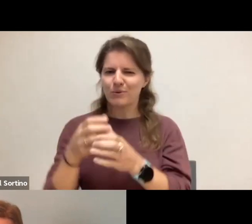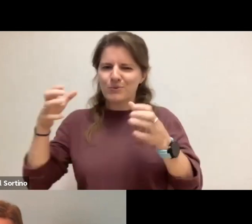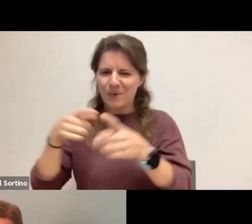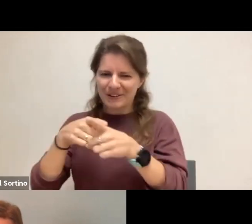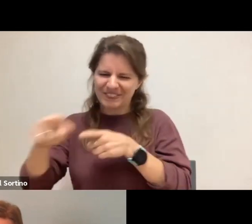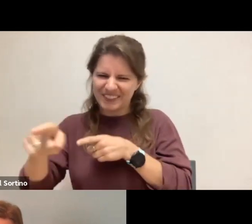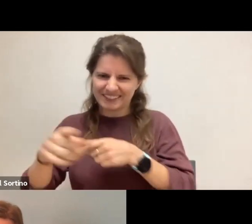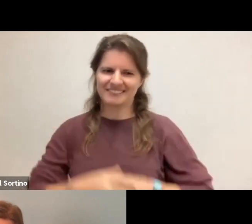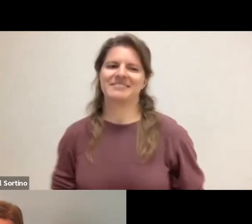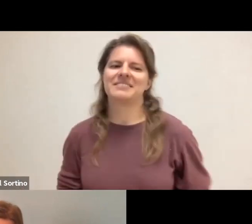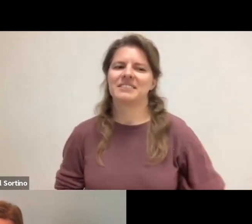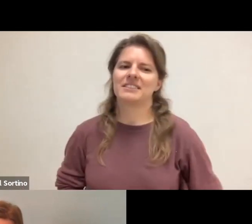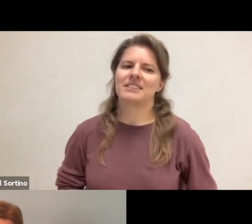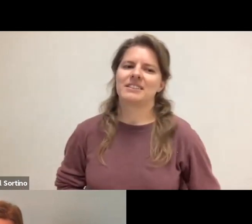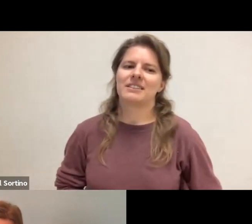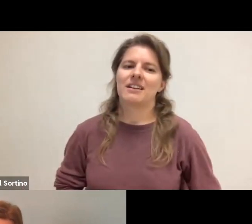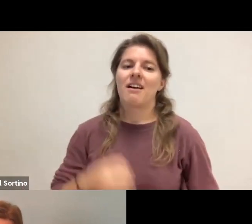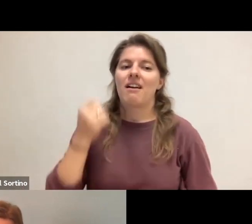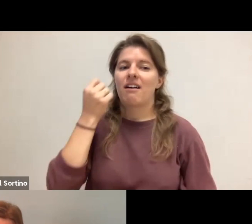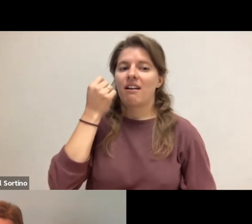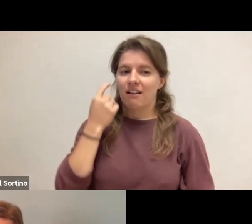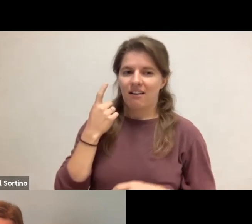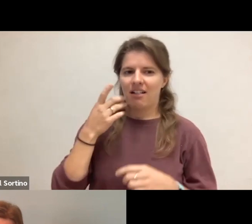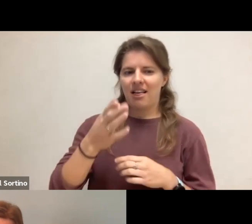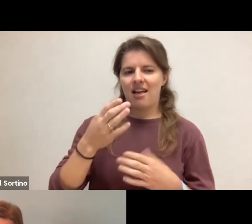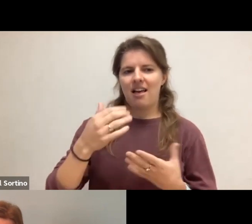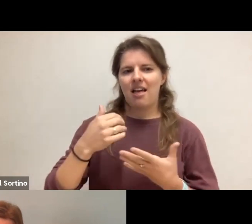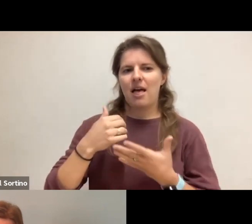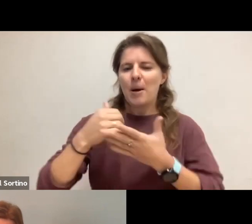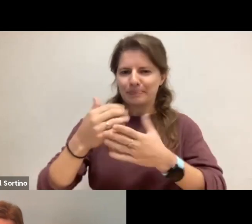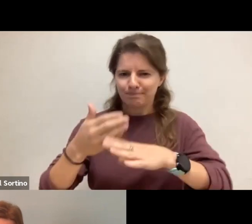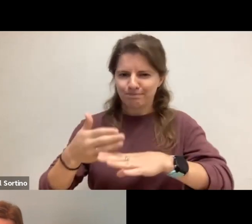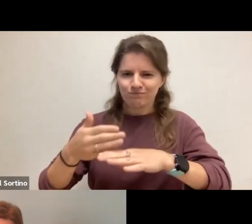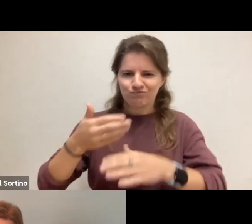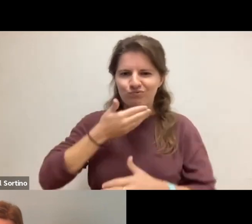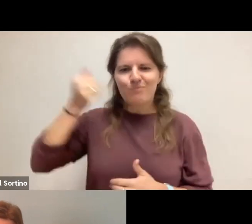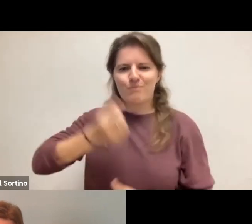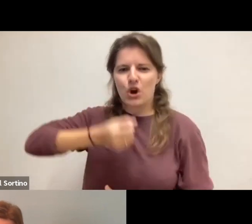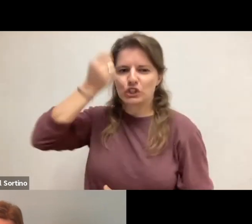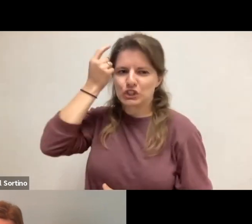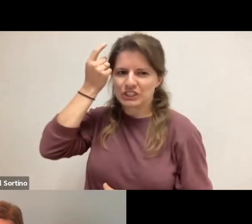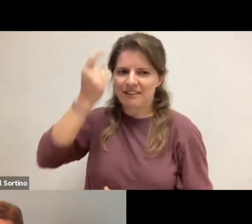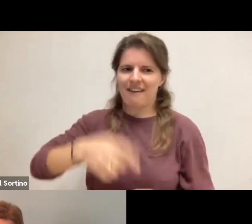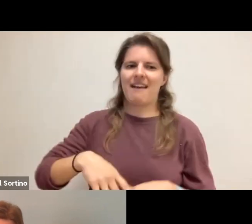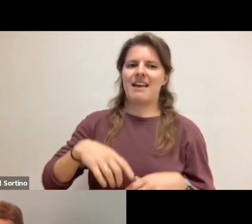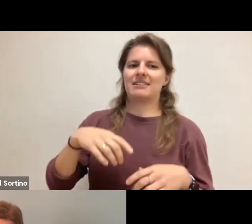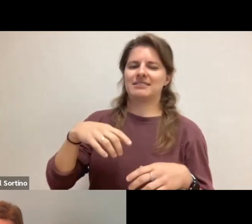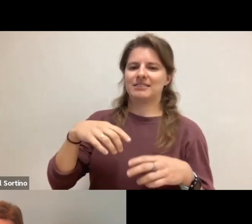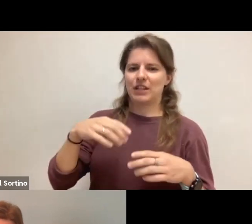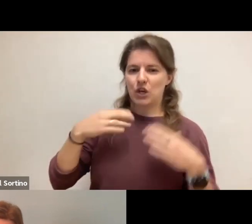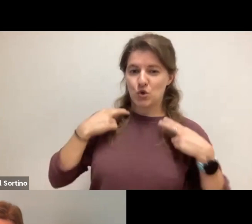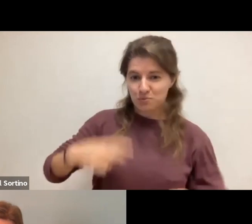Their contributions to the field of educational neuroscience allows us to grow as an